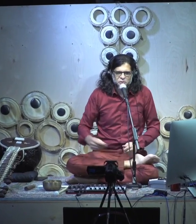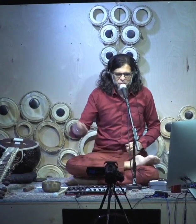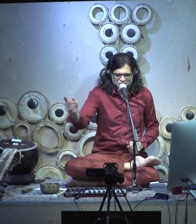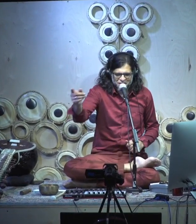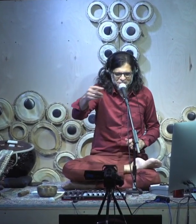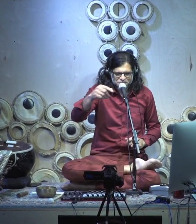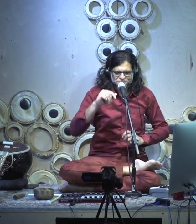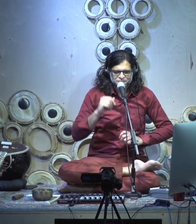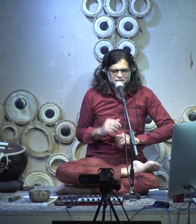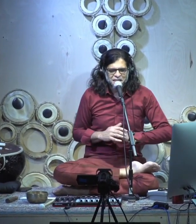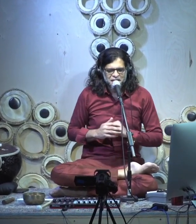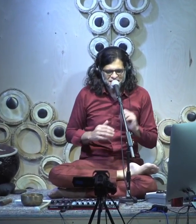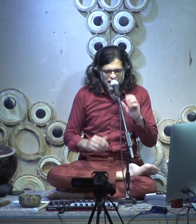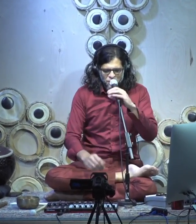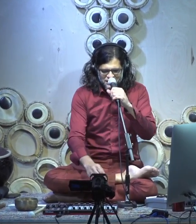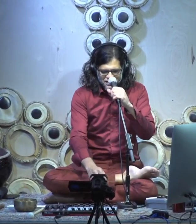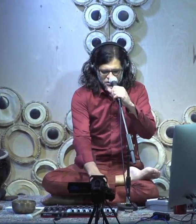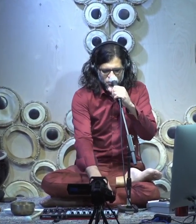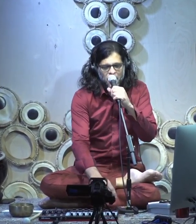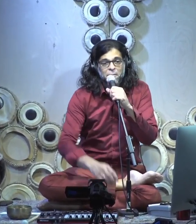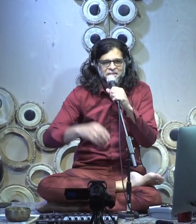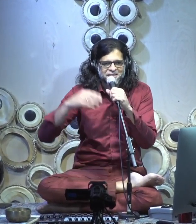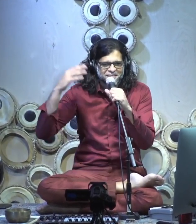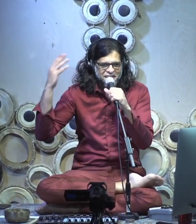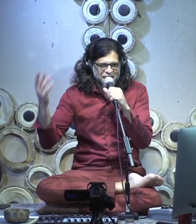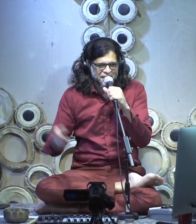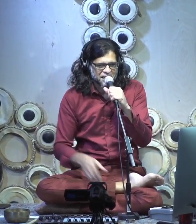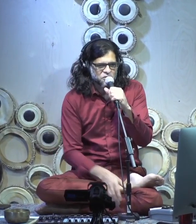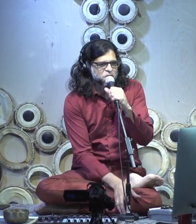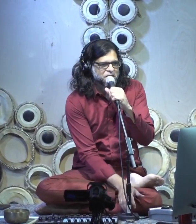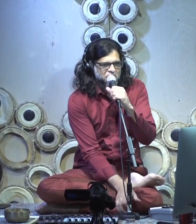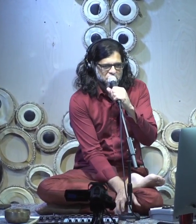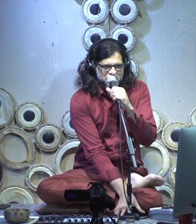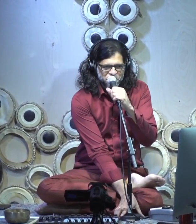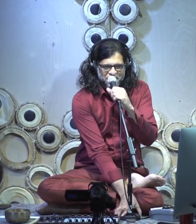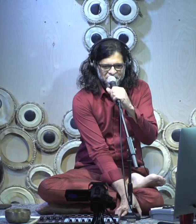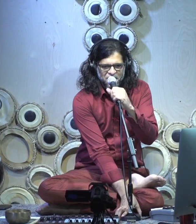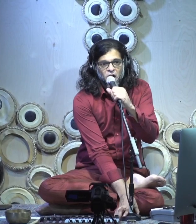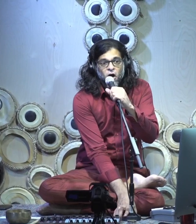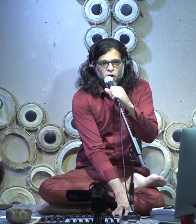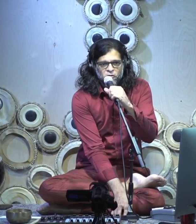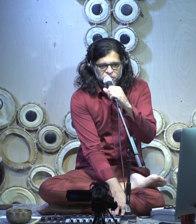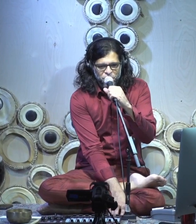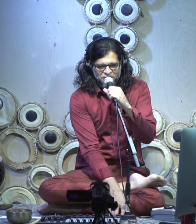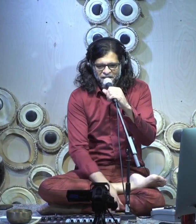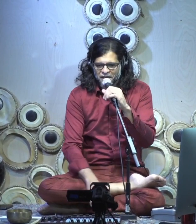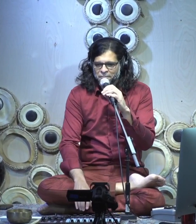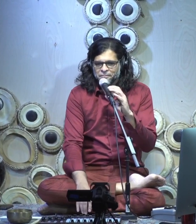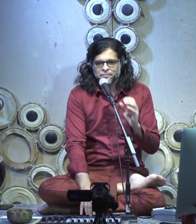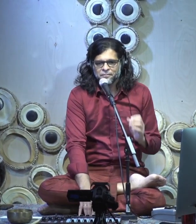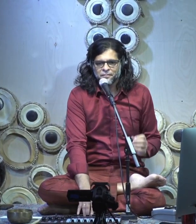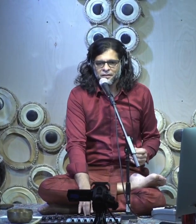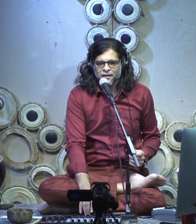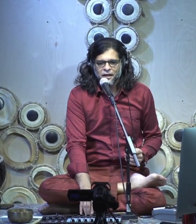Now you're with me. Because I want to tell you about this singing that you've been hearing me doing. Overtone